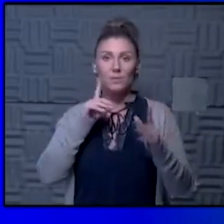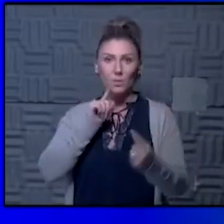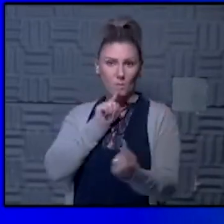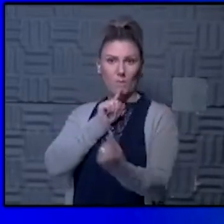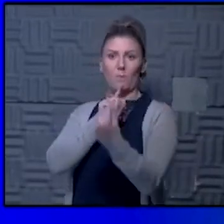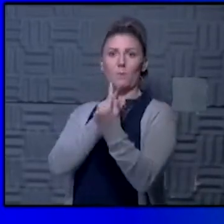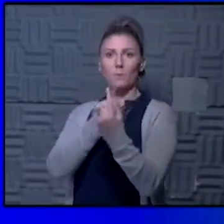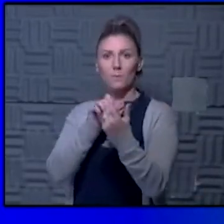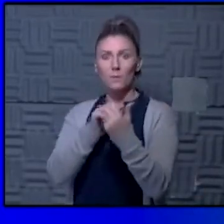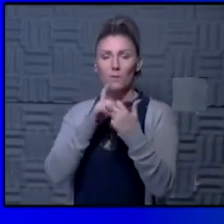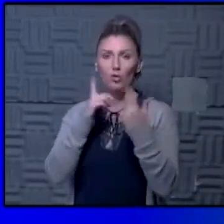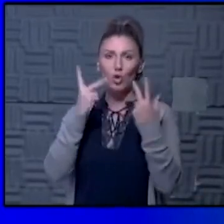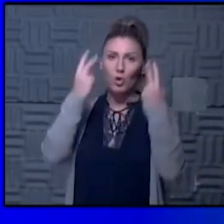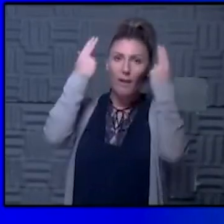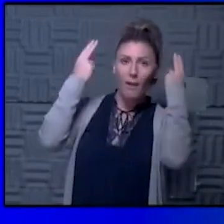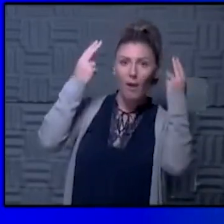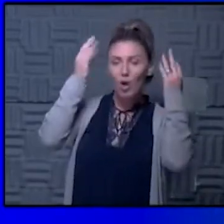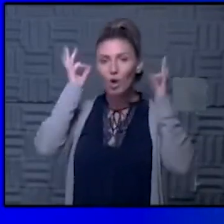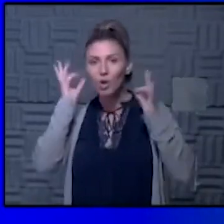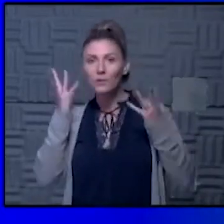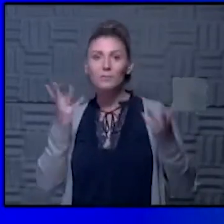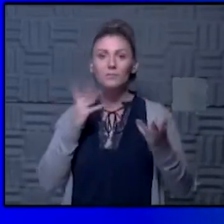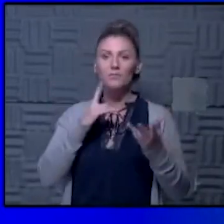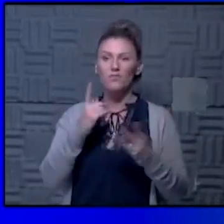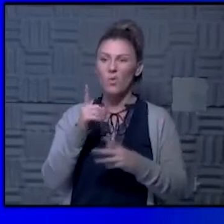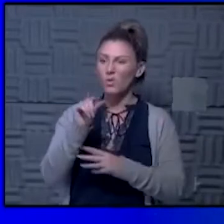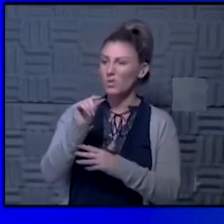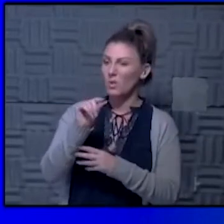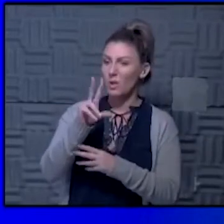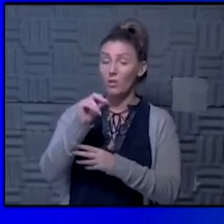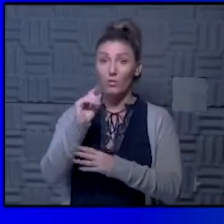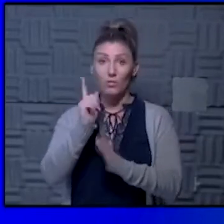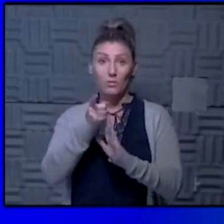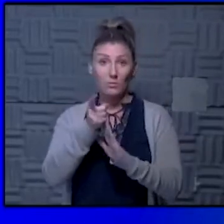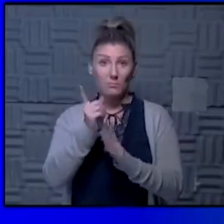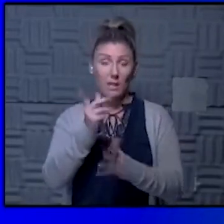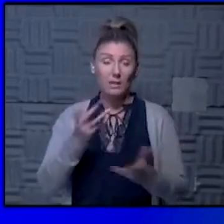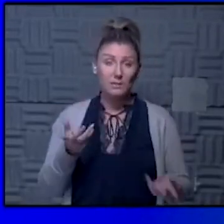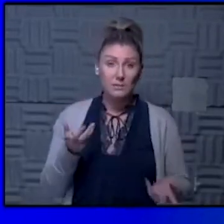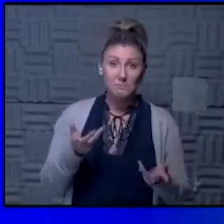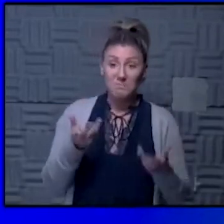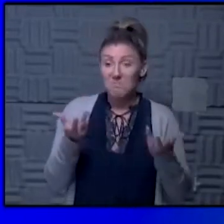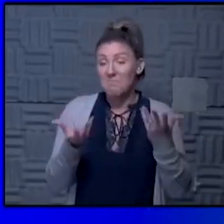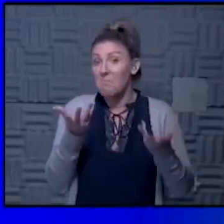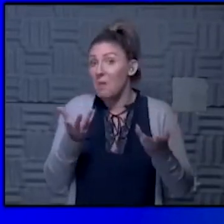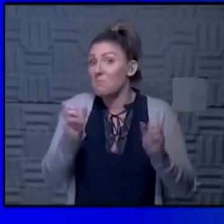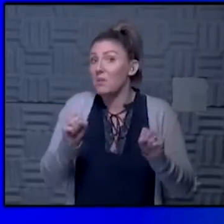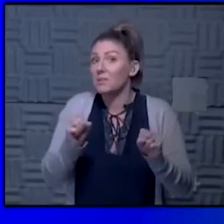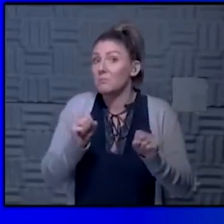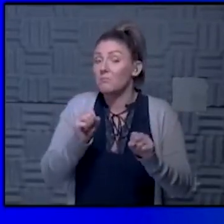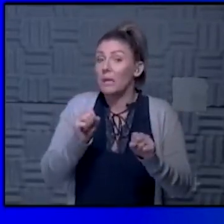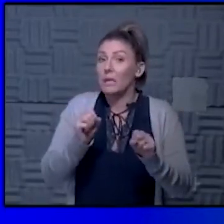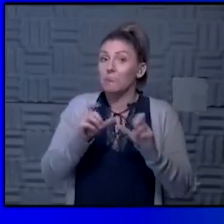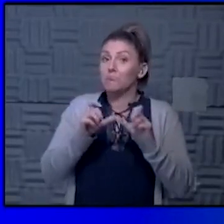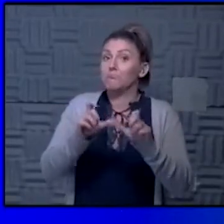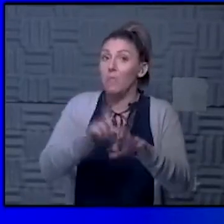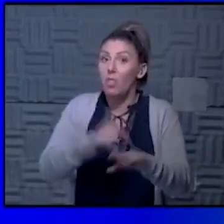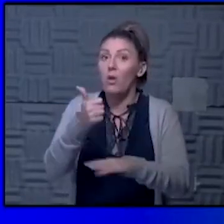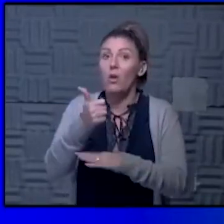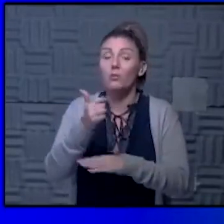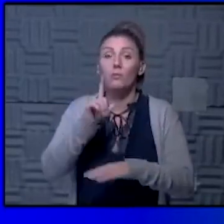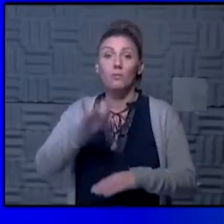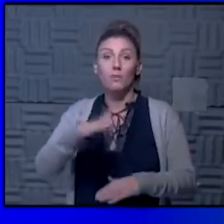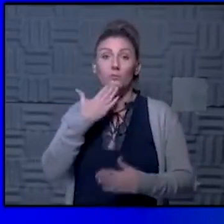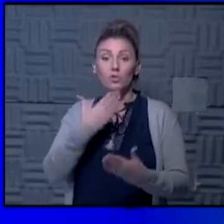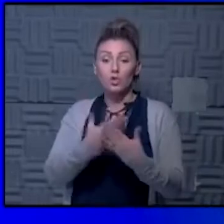close proximity to your client for probably 20 to 30 minutes, possibly even longer. So that is good evidence